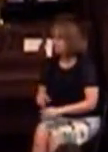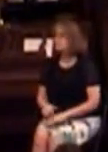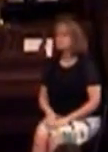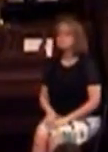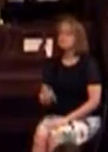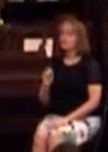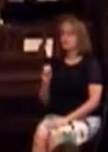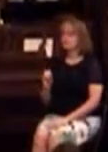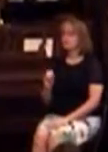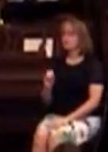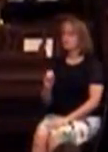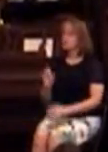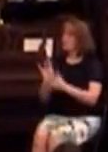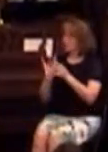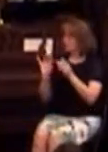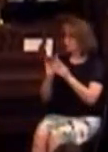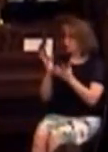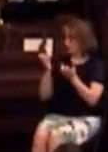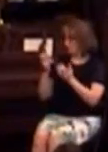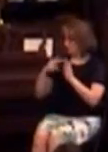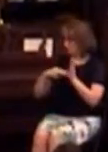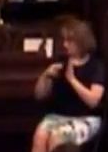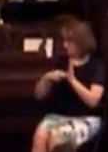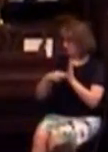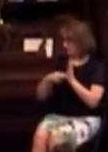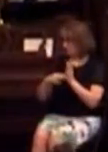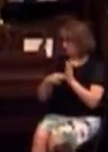here's the story I want to look at this morning.